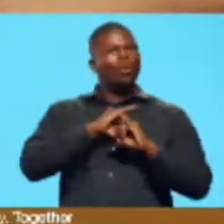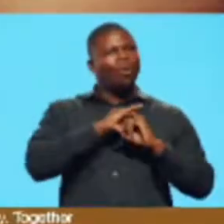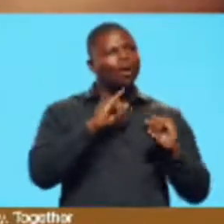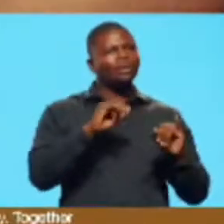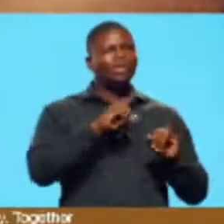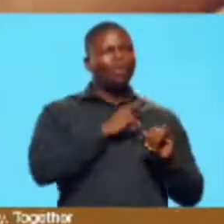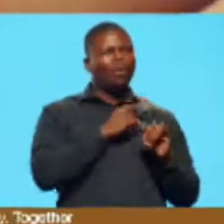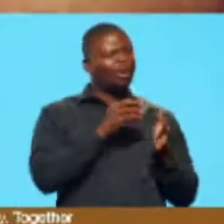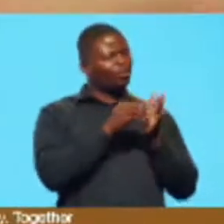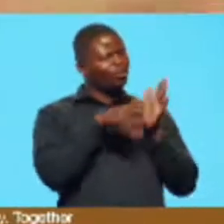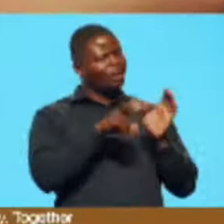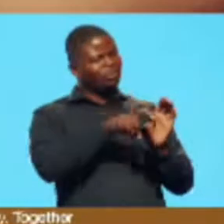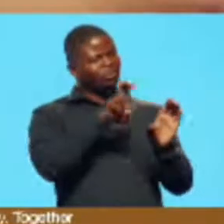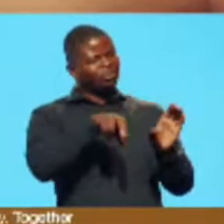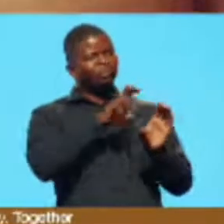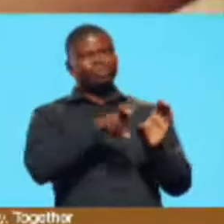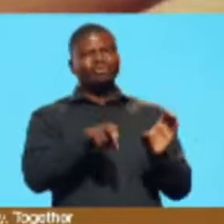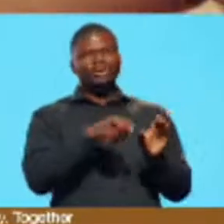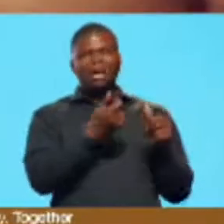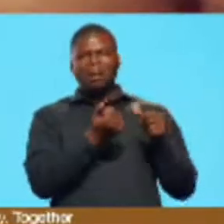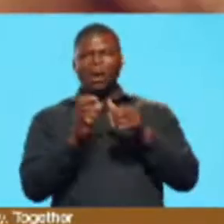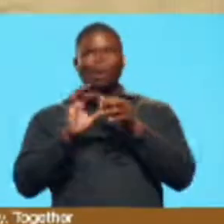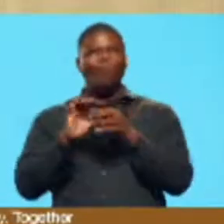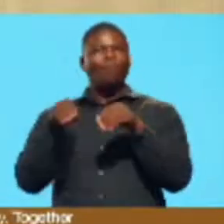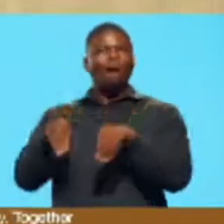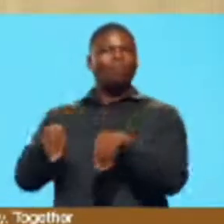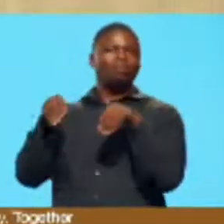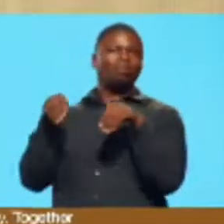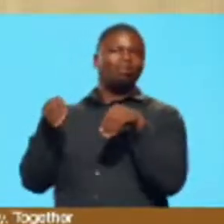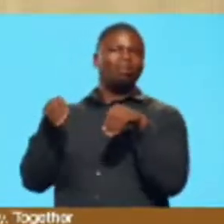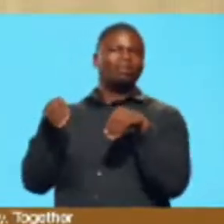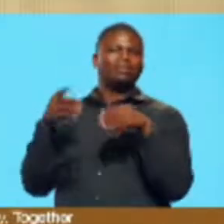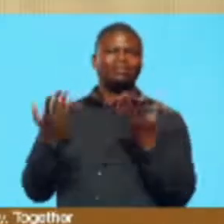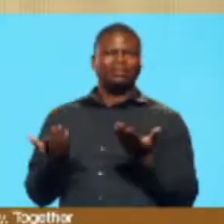those young people who are leaving school